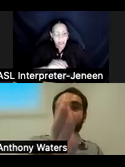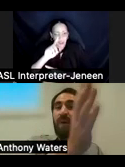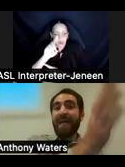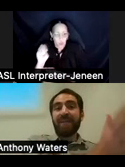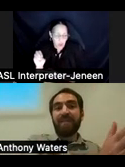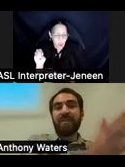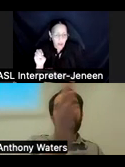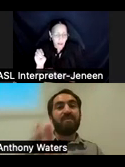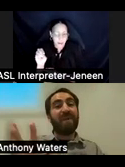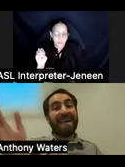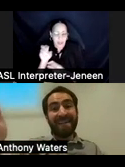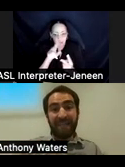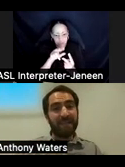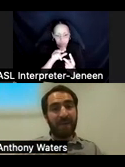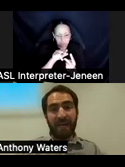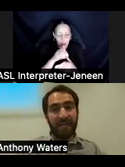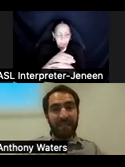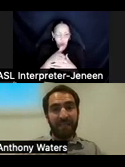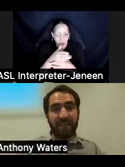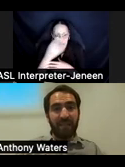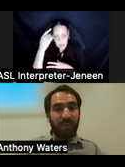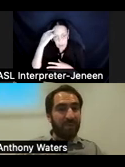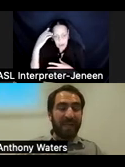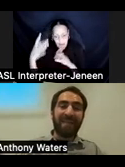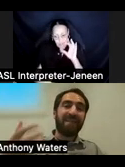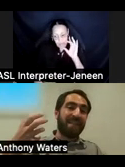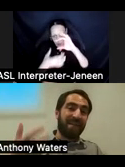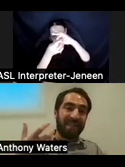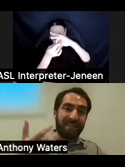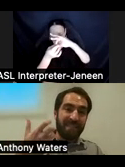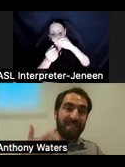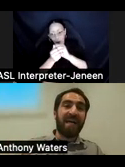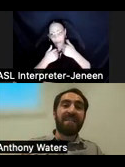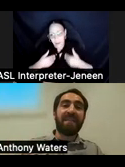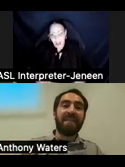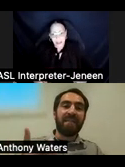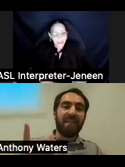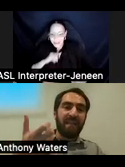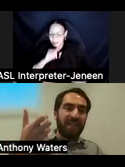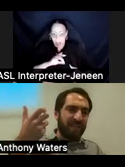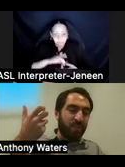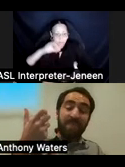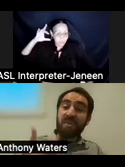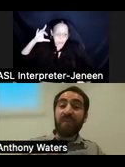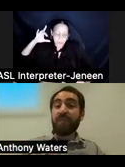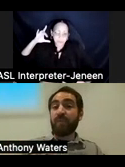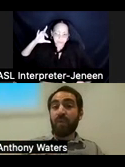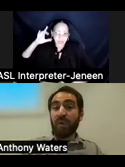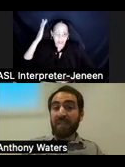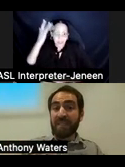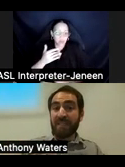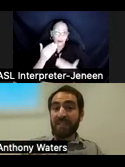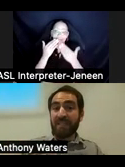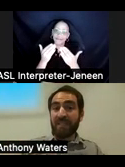is this duality between the brain and the body, when in reality there is not. And that's why I'm so thankful